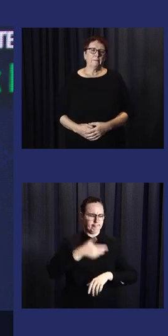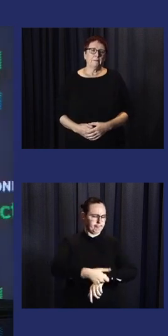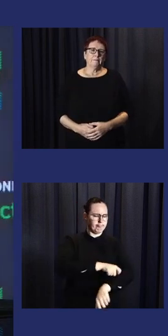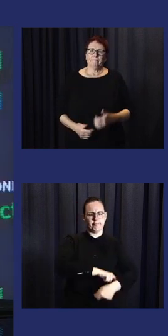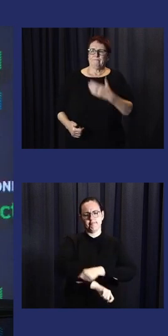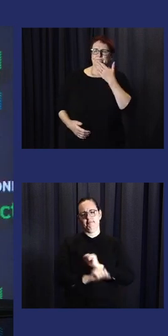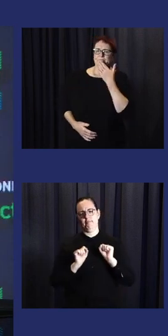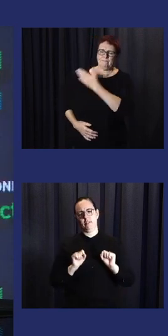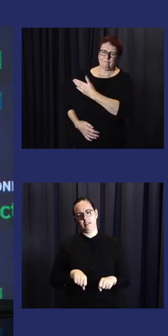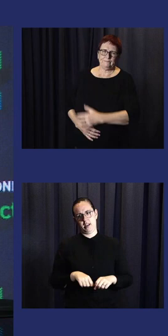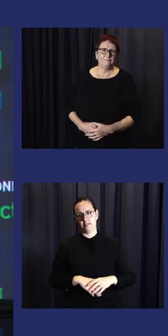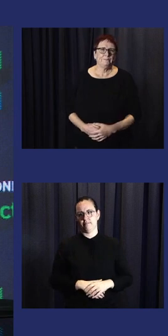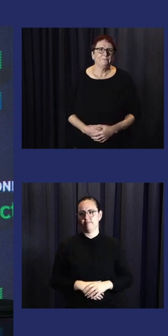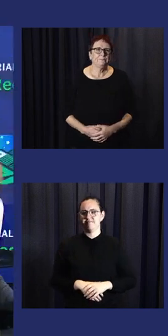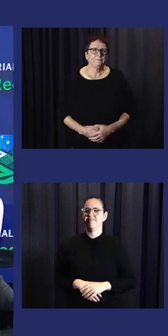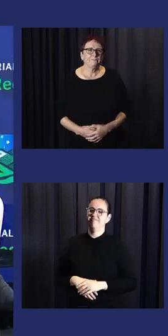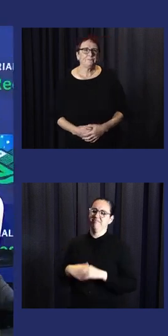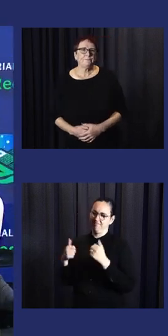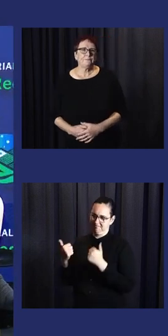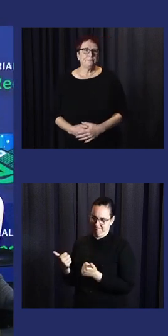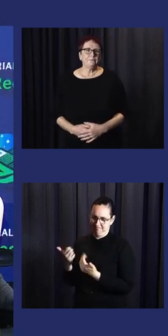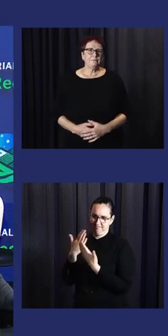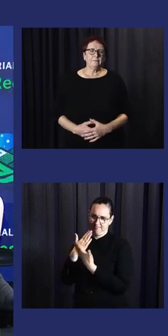Great, thank you. Thank you so much, Sudirman.